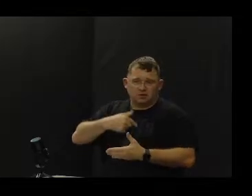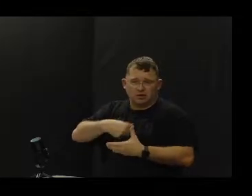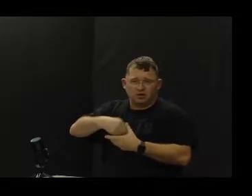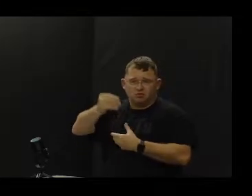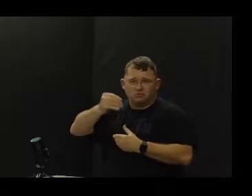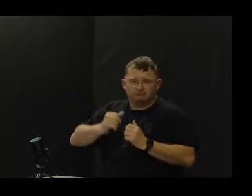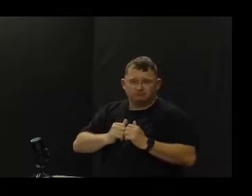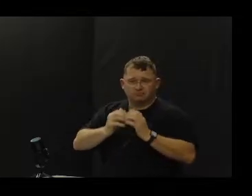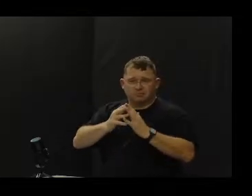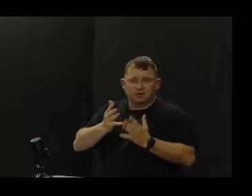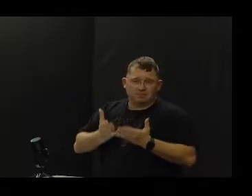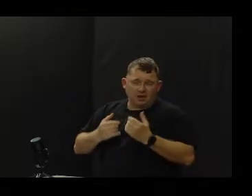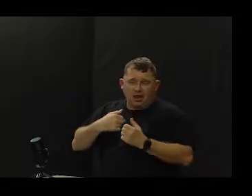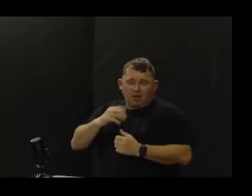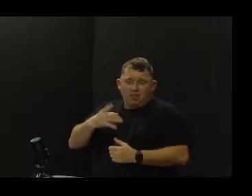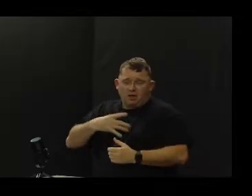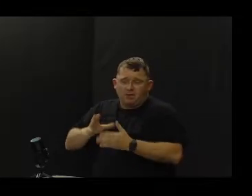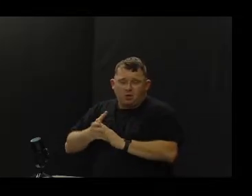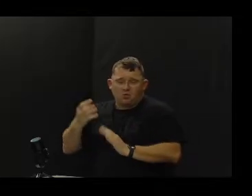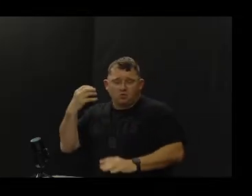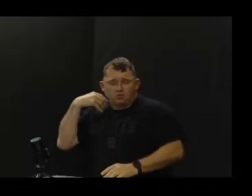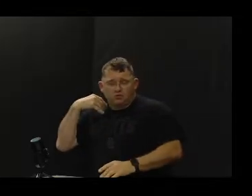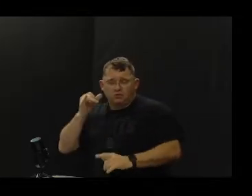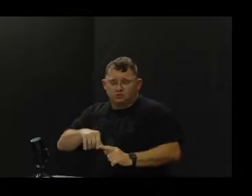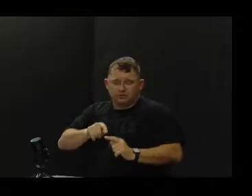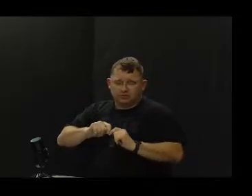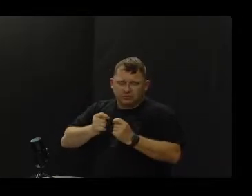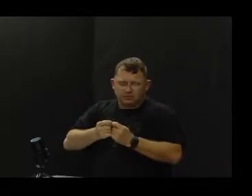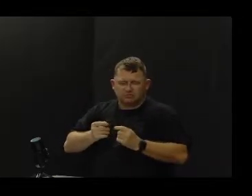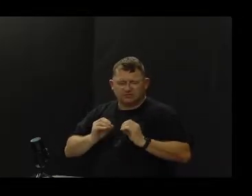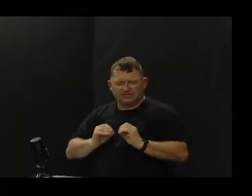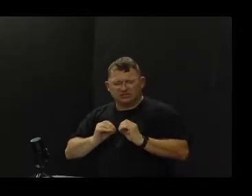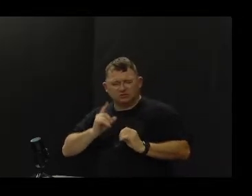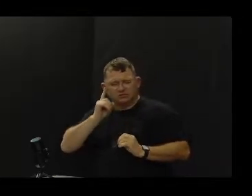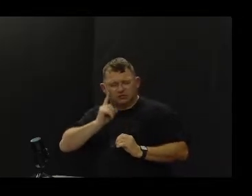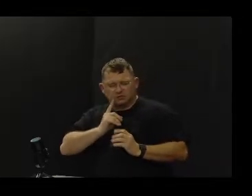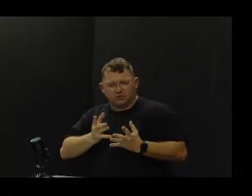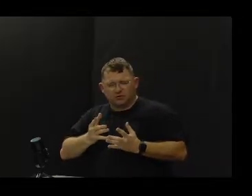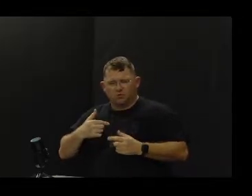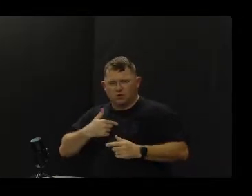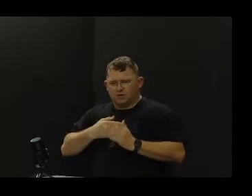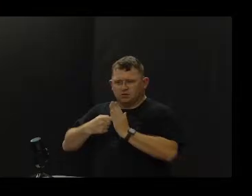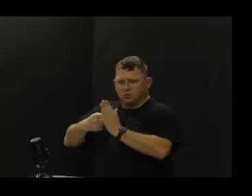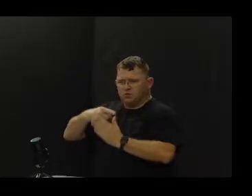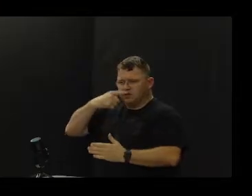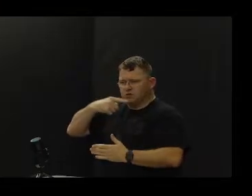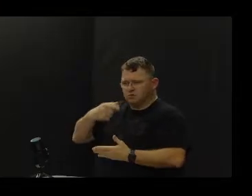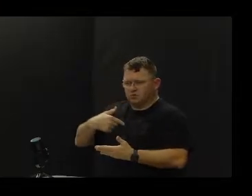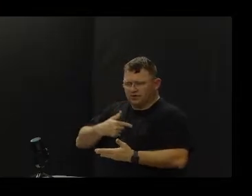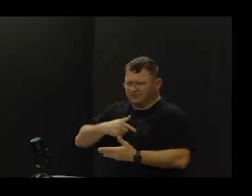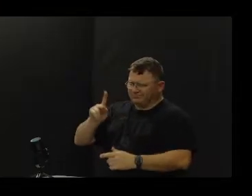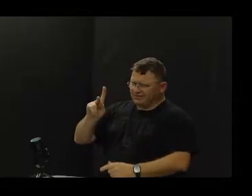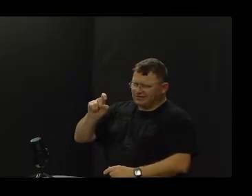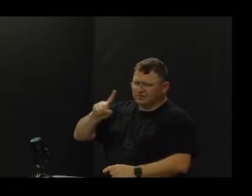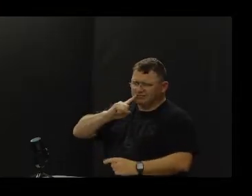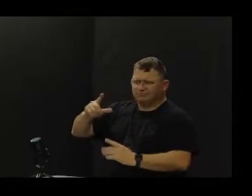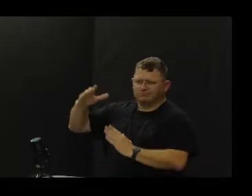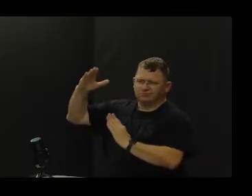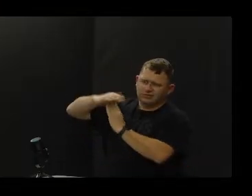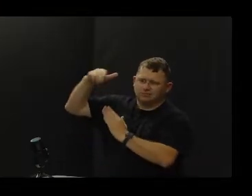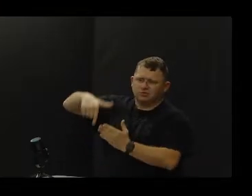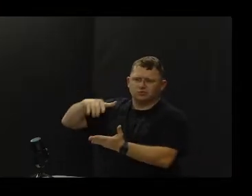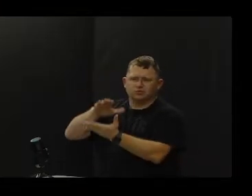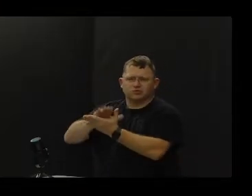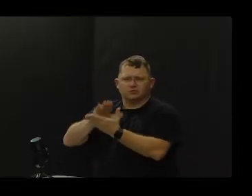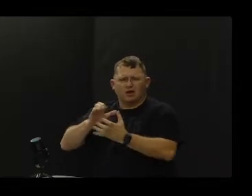and he's been willing to assist maybe in something coming over here to KSD to foster the relationship